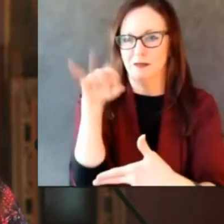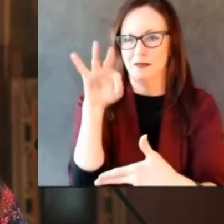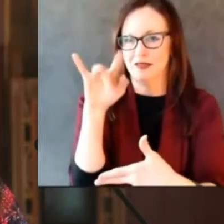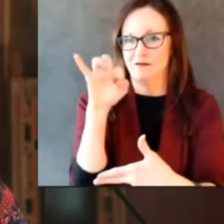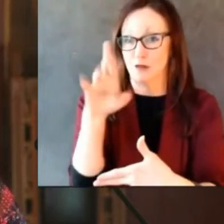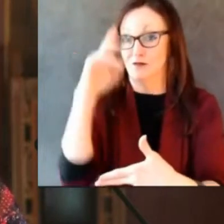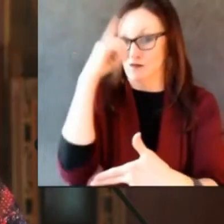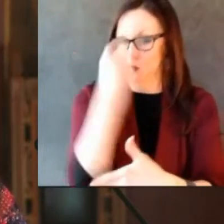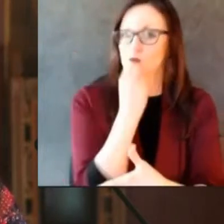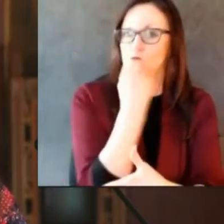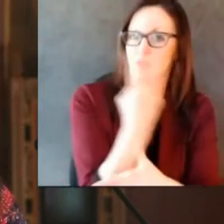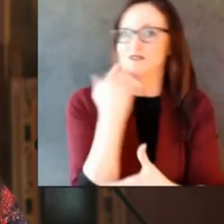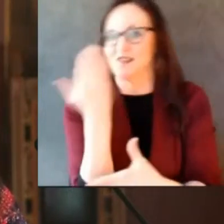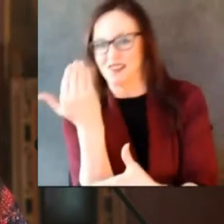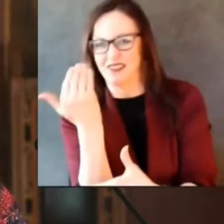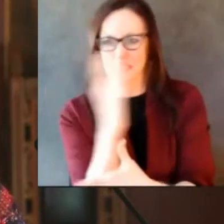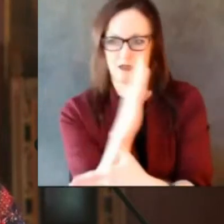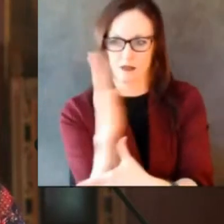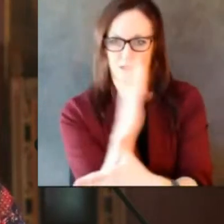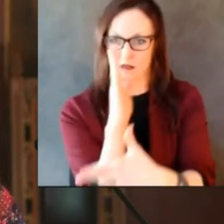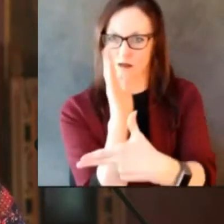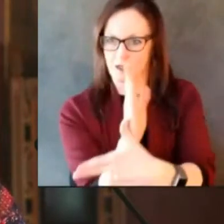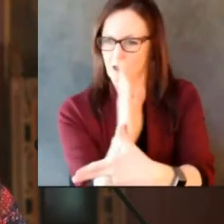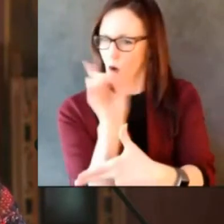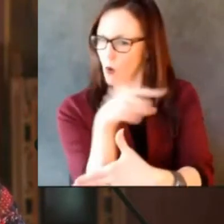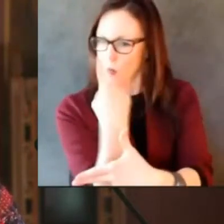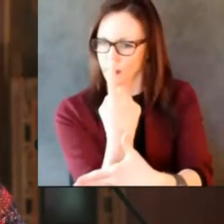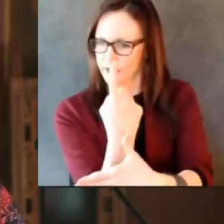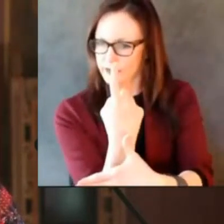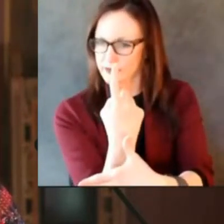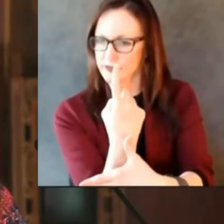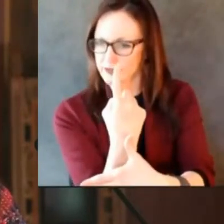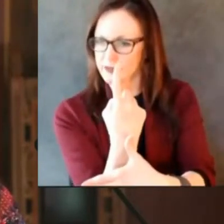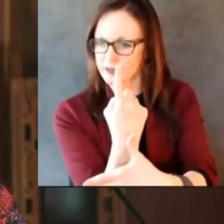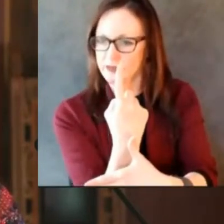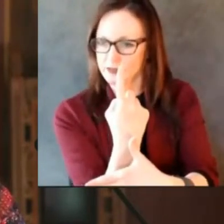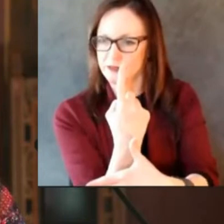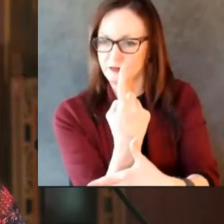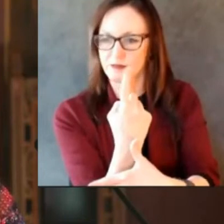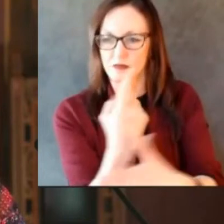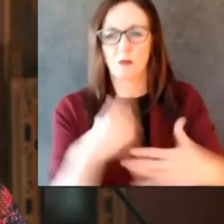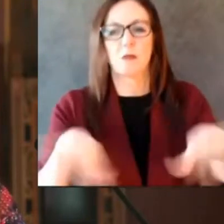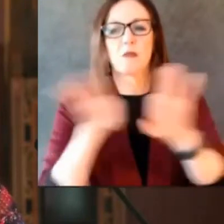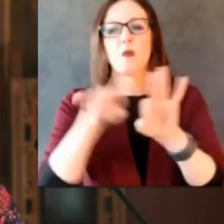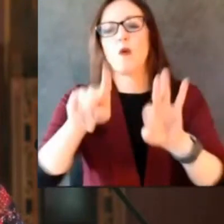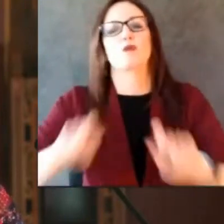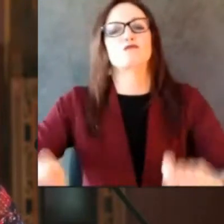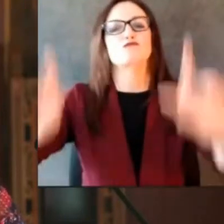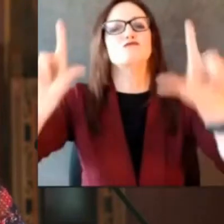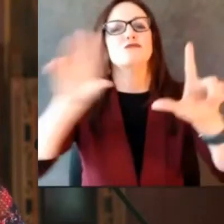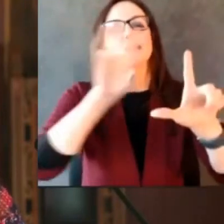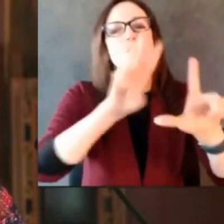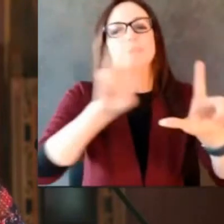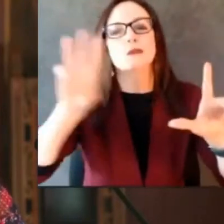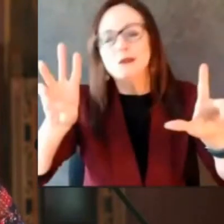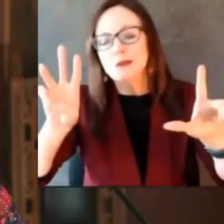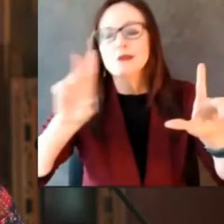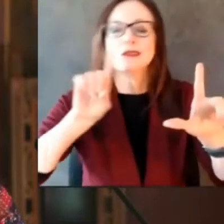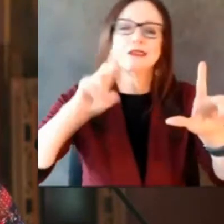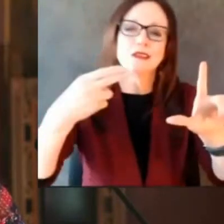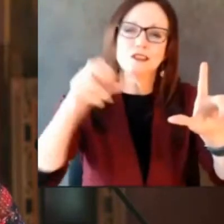vaccines.gov, click Find COVID-19 Vaccines, and then filter your search to include only the